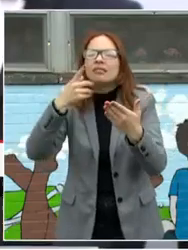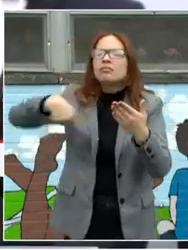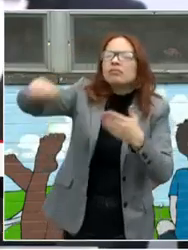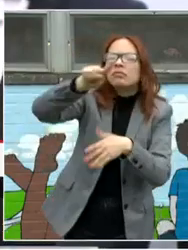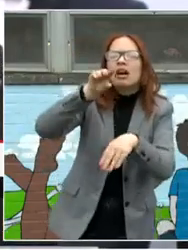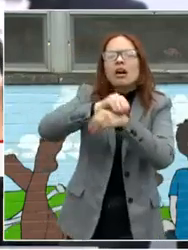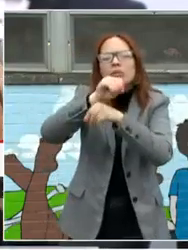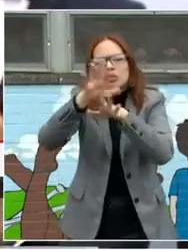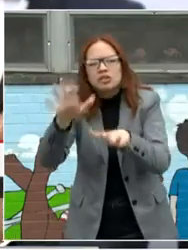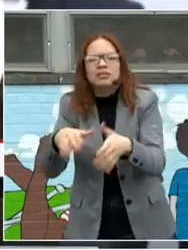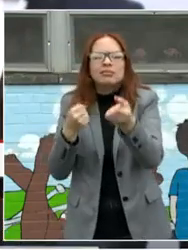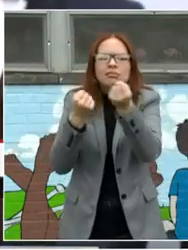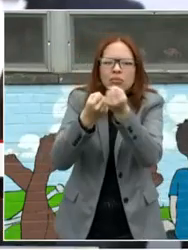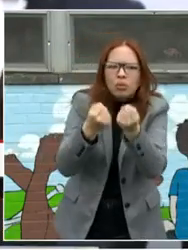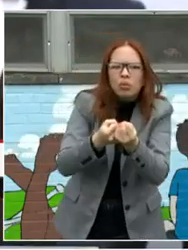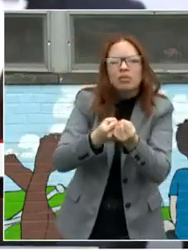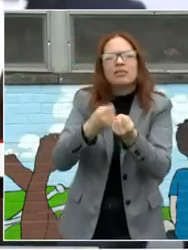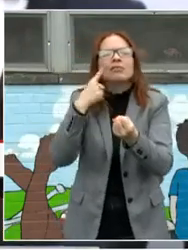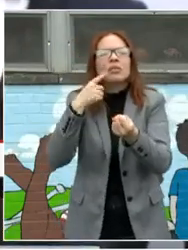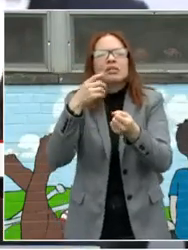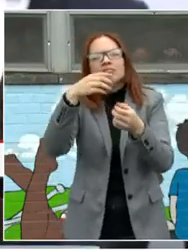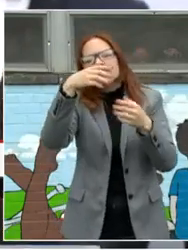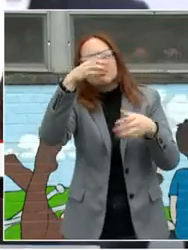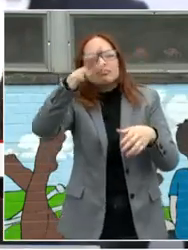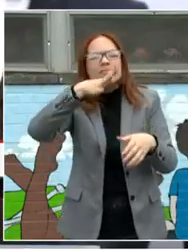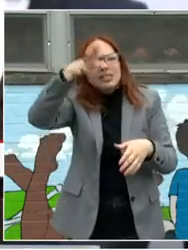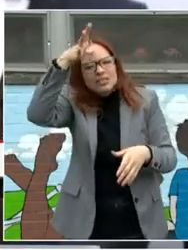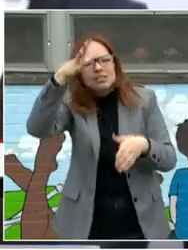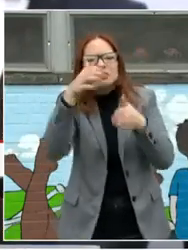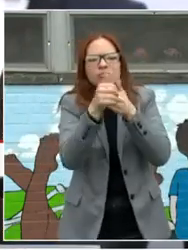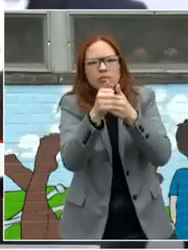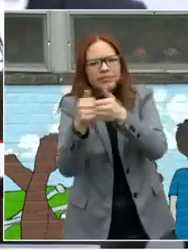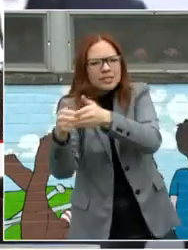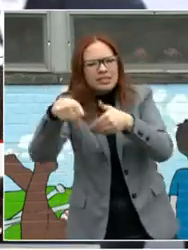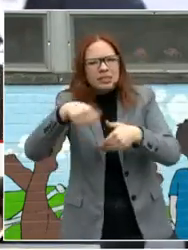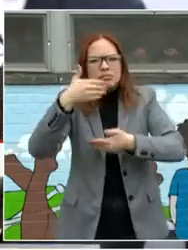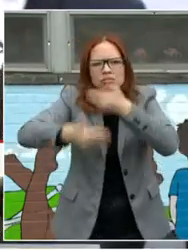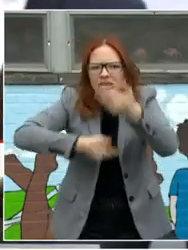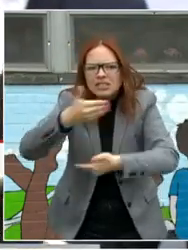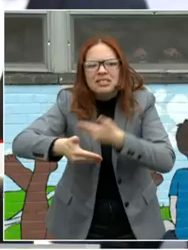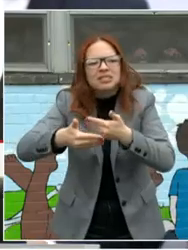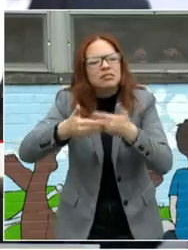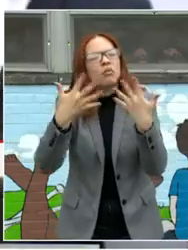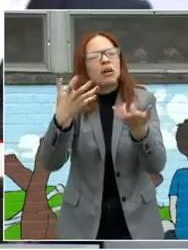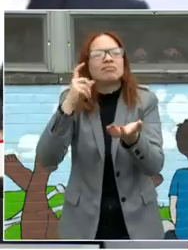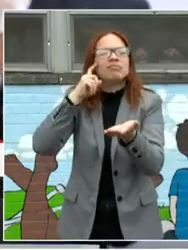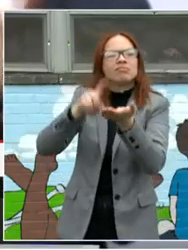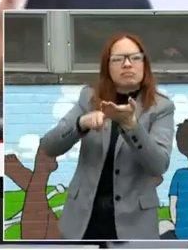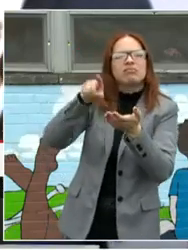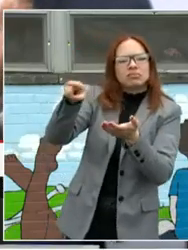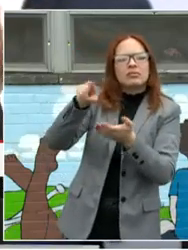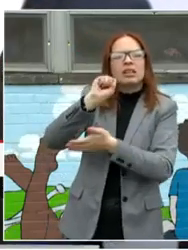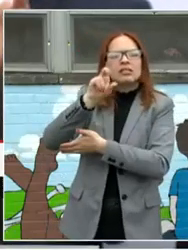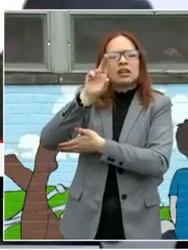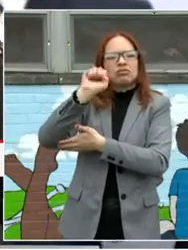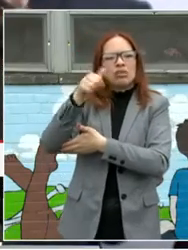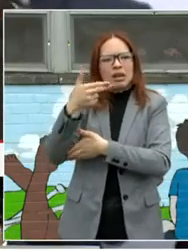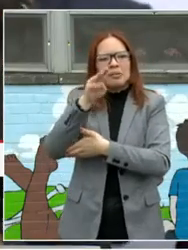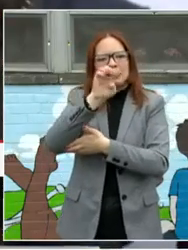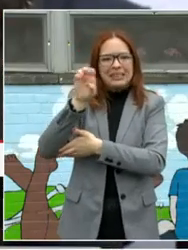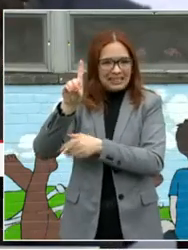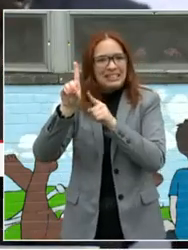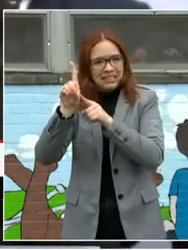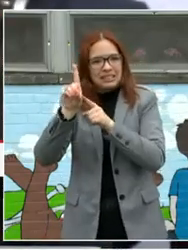moms, who are on this journey with us, and do want to recognize Sarah Mead, who's the Deputy Superintendent at OSSI and runs the Early